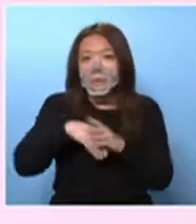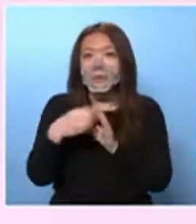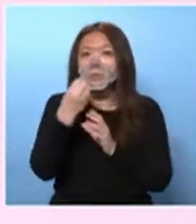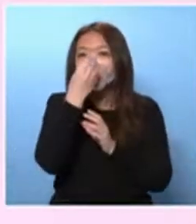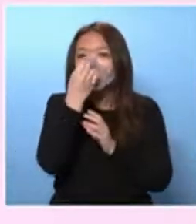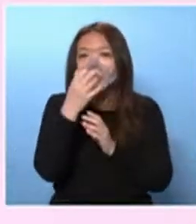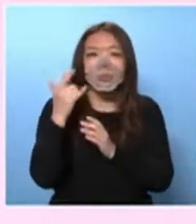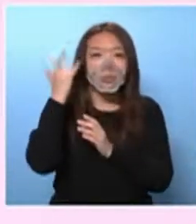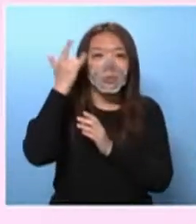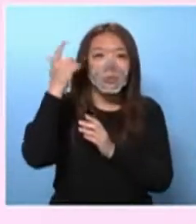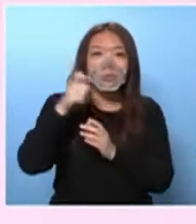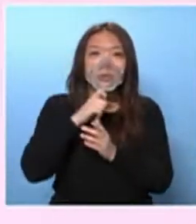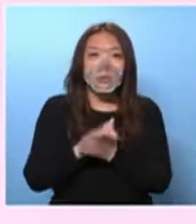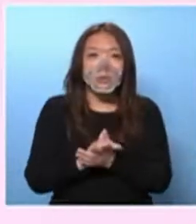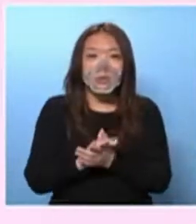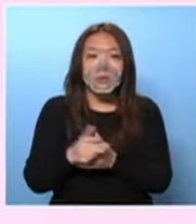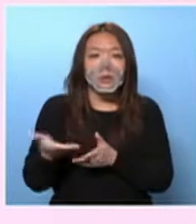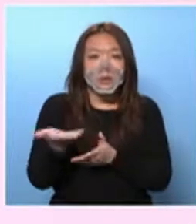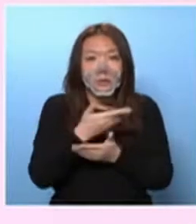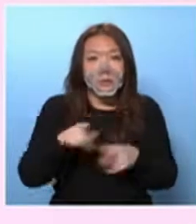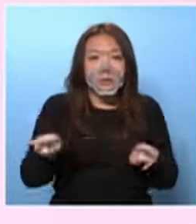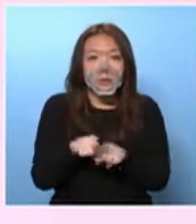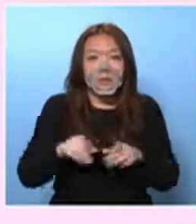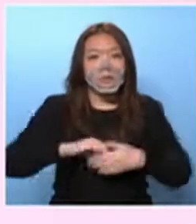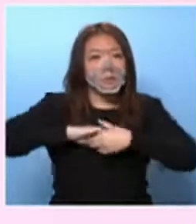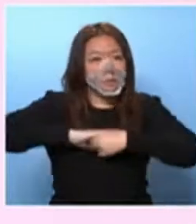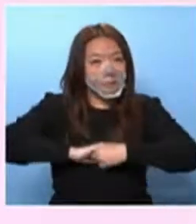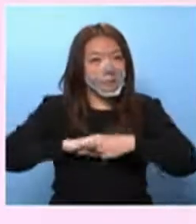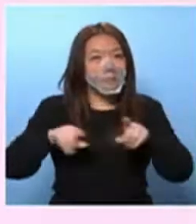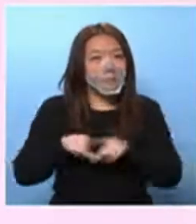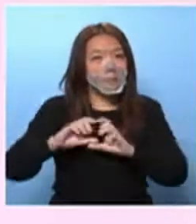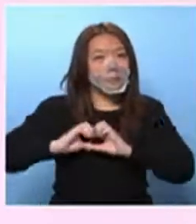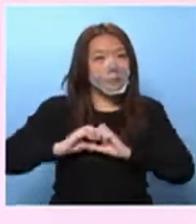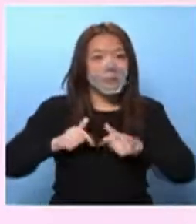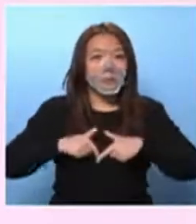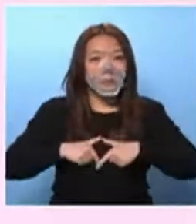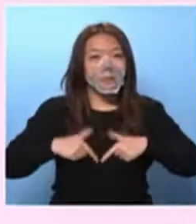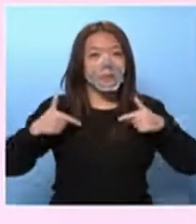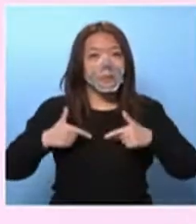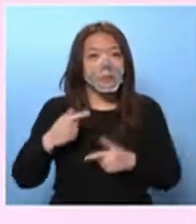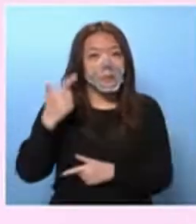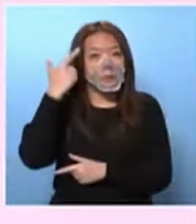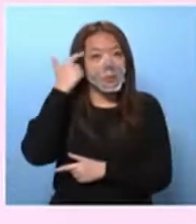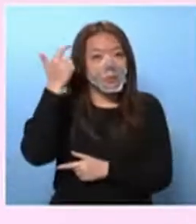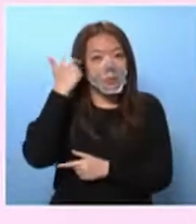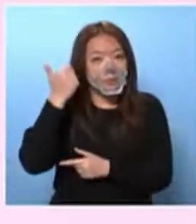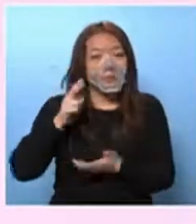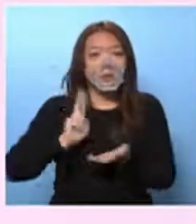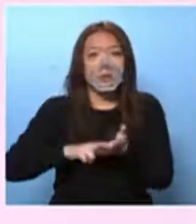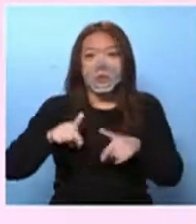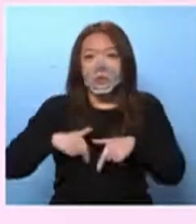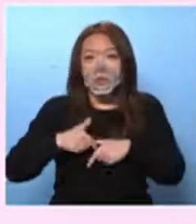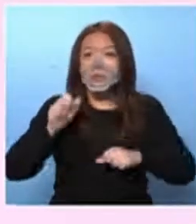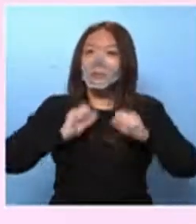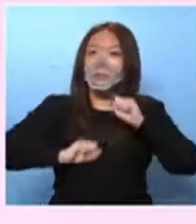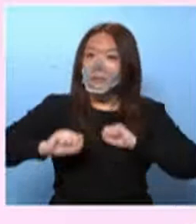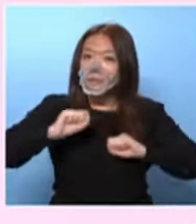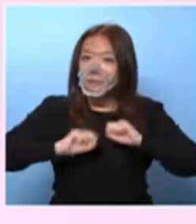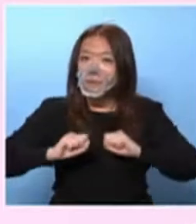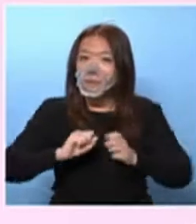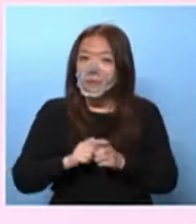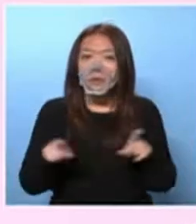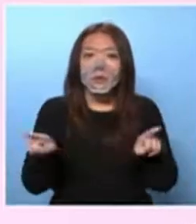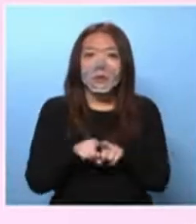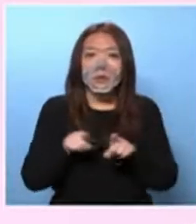dream with our country. Together and united, we can build a better home with courage,